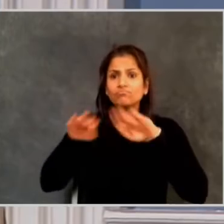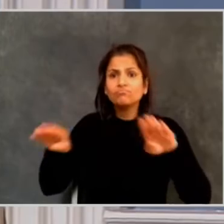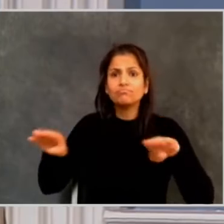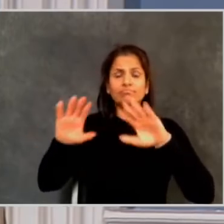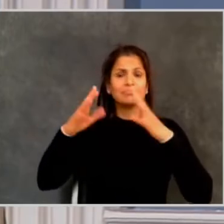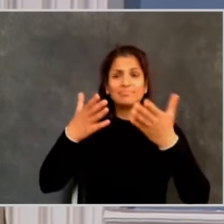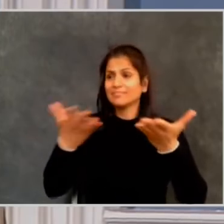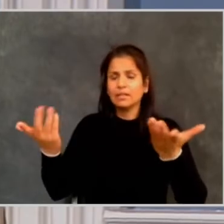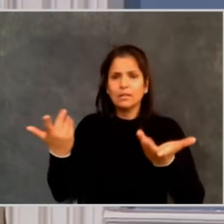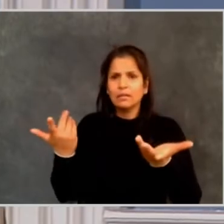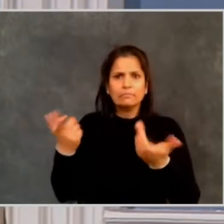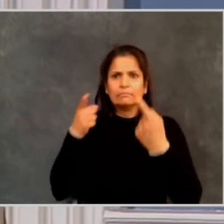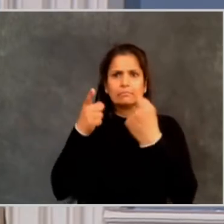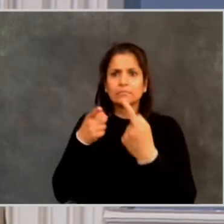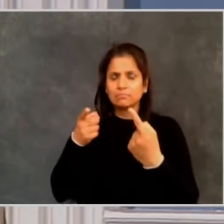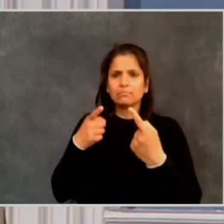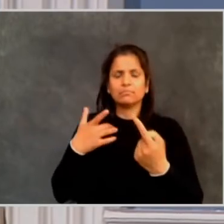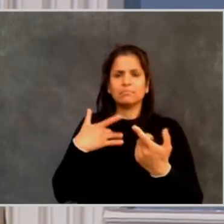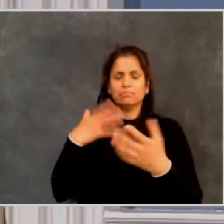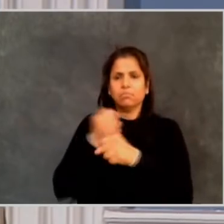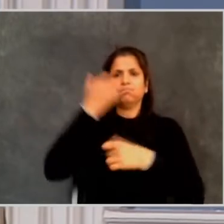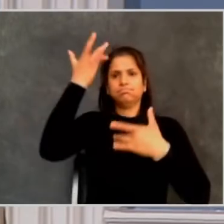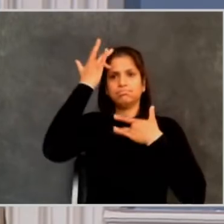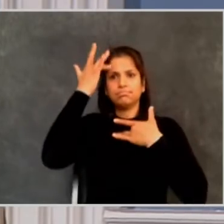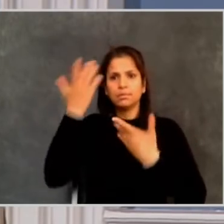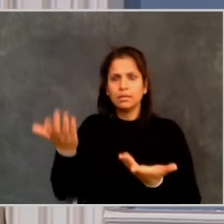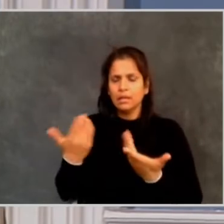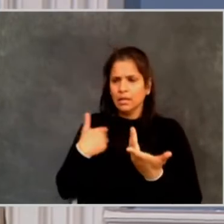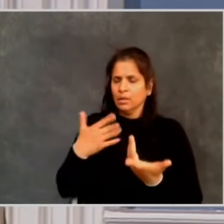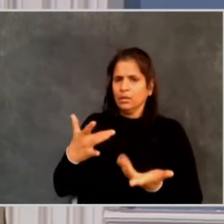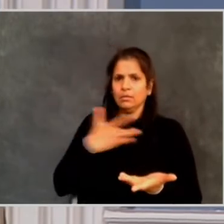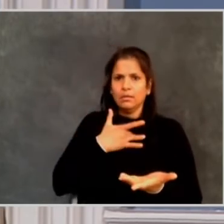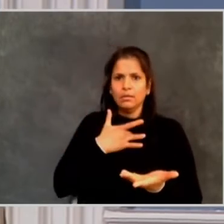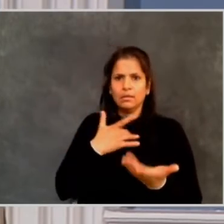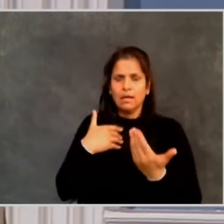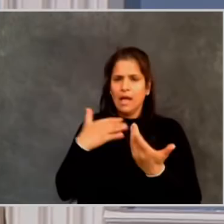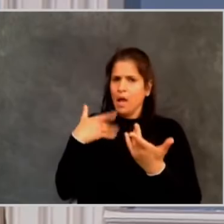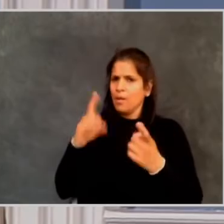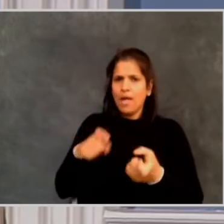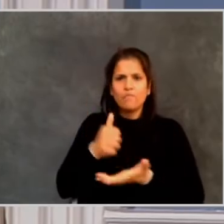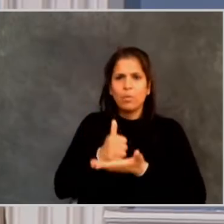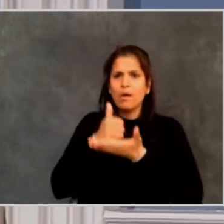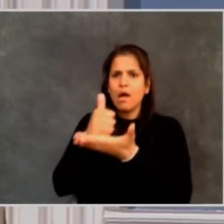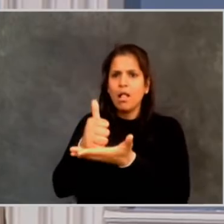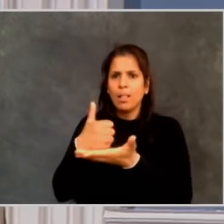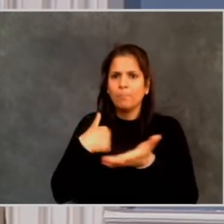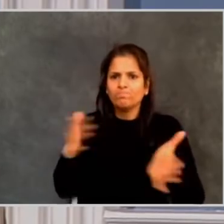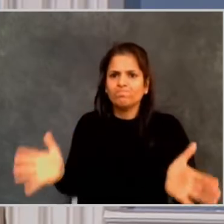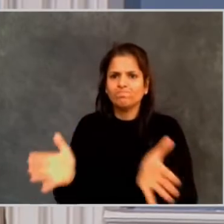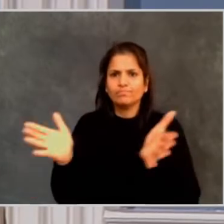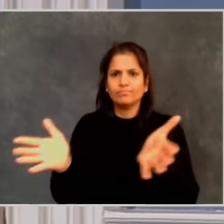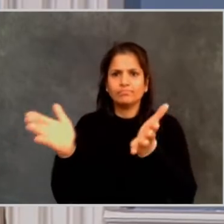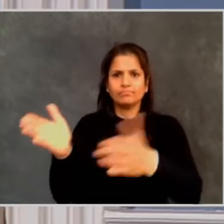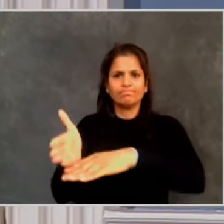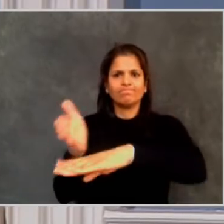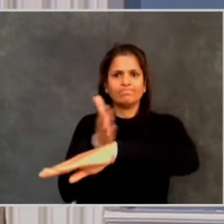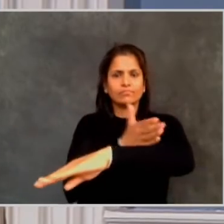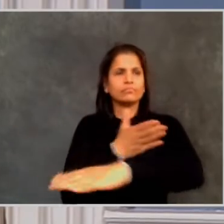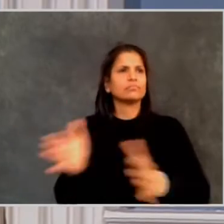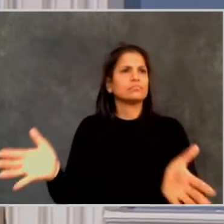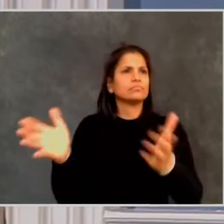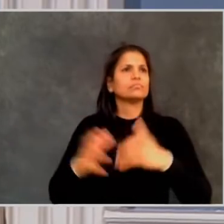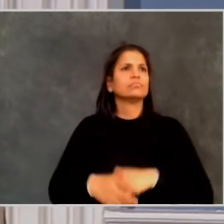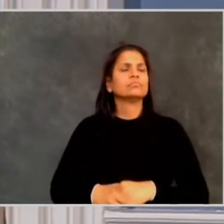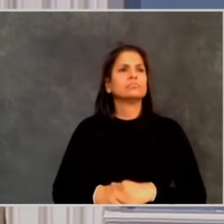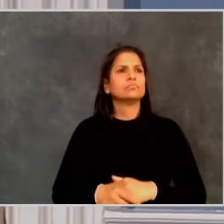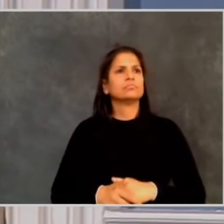the city, I think there are many potential contributors to why we may be seeing